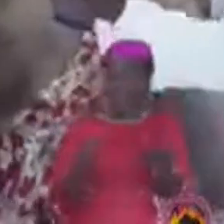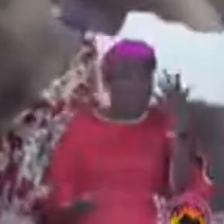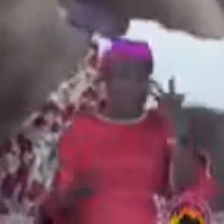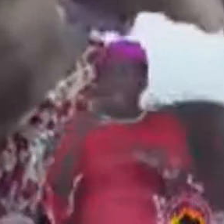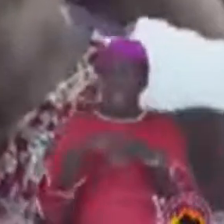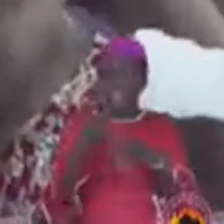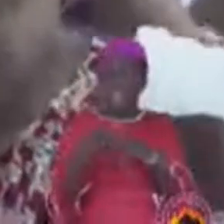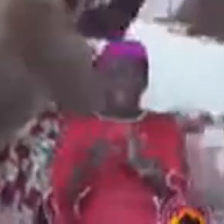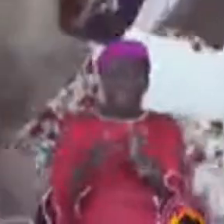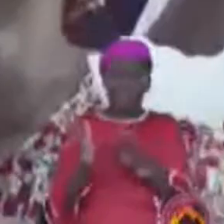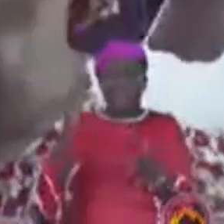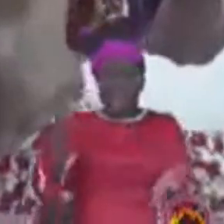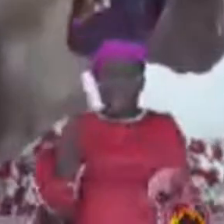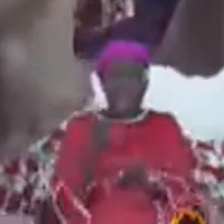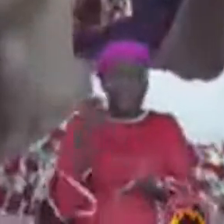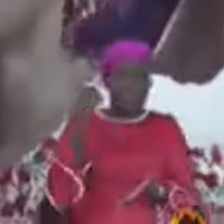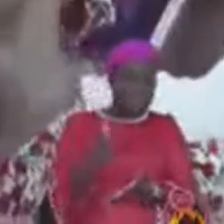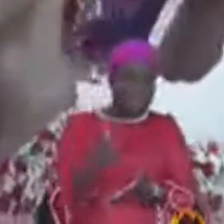Jesus.